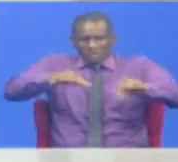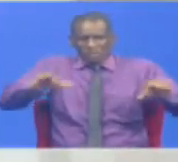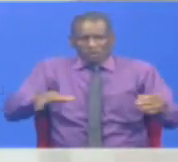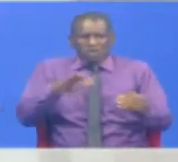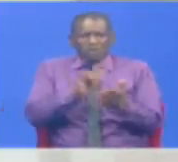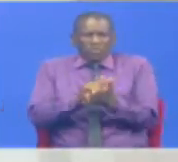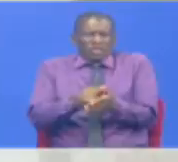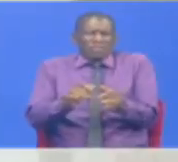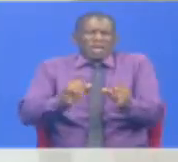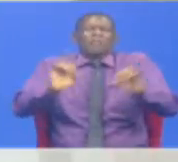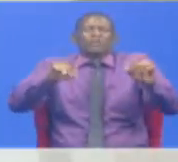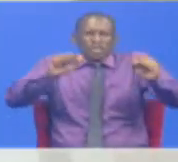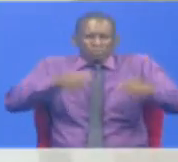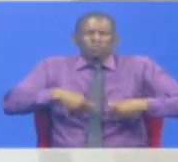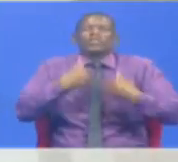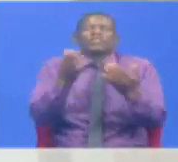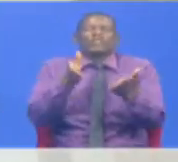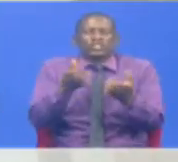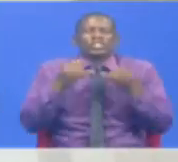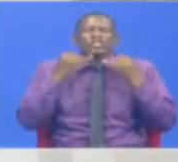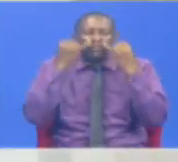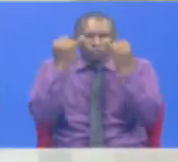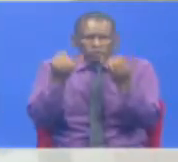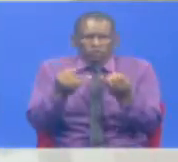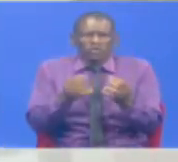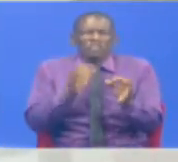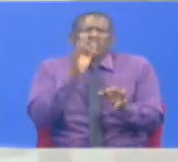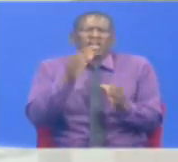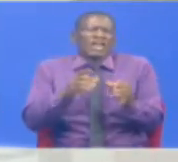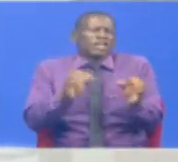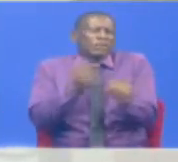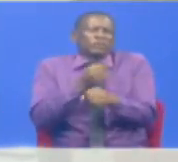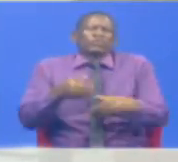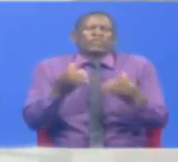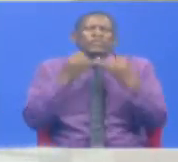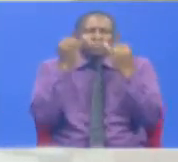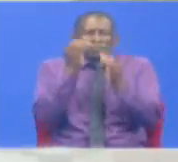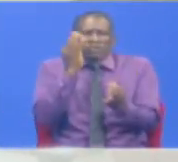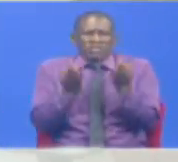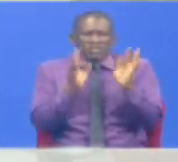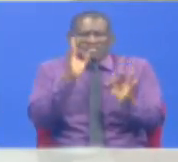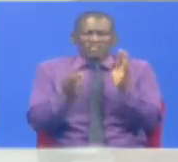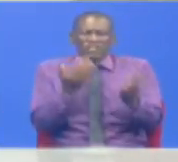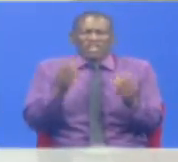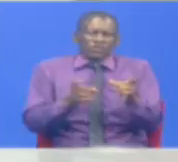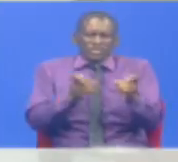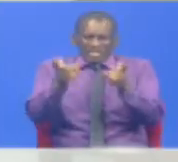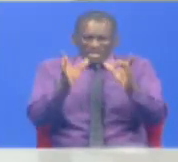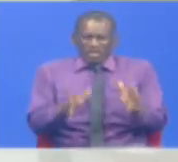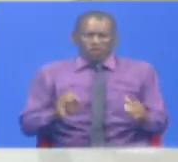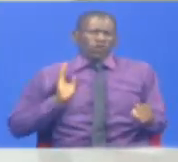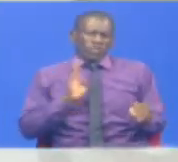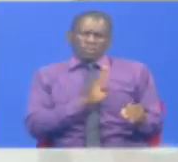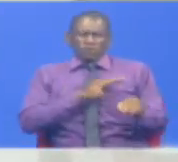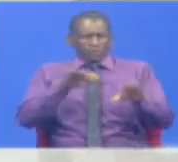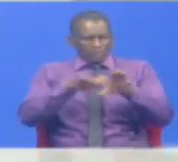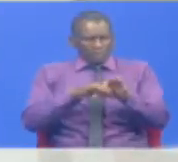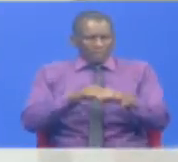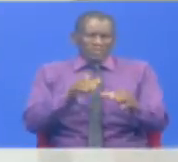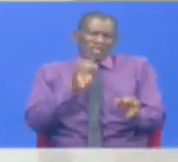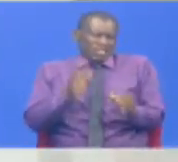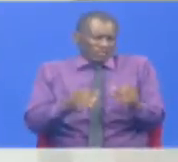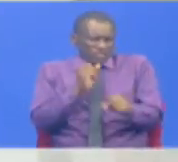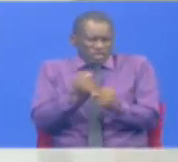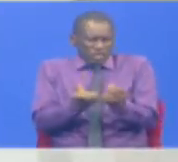not be able to give that information as to whether any of the directors, the board members trade with the, either